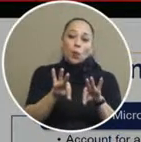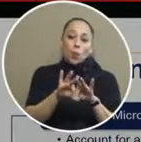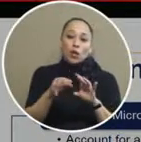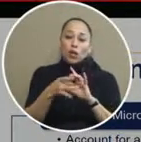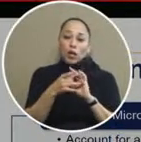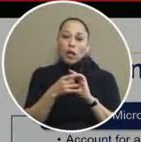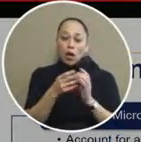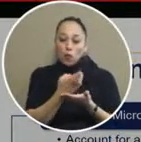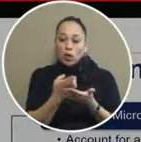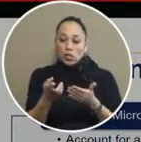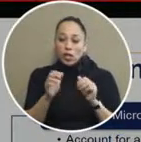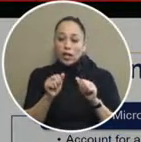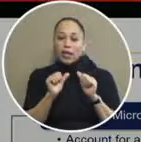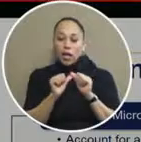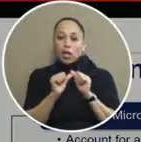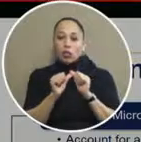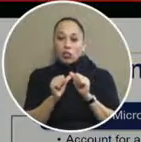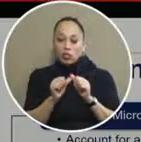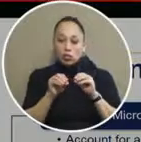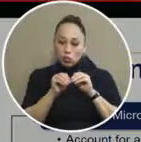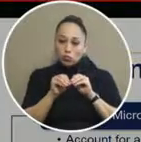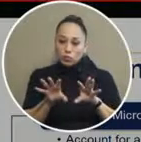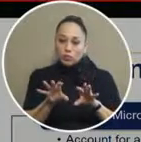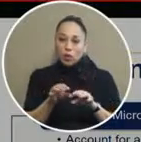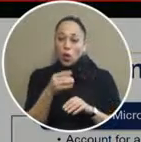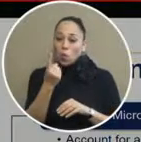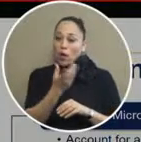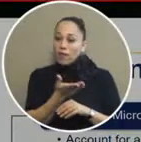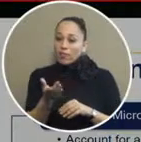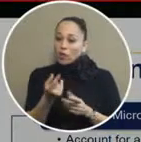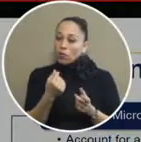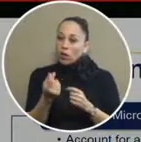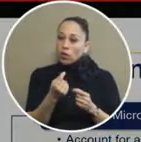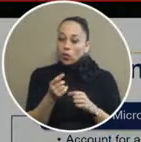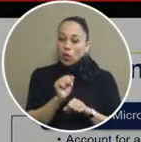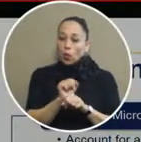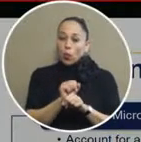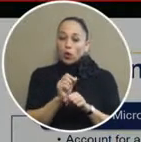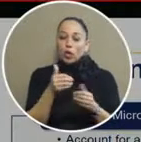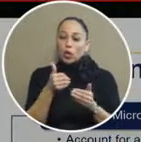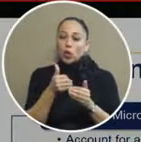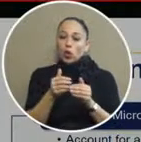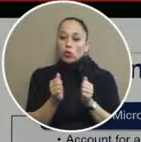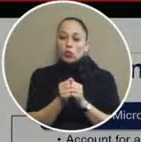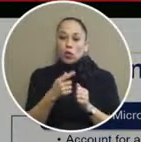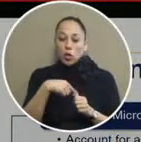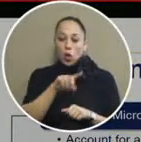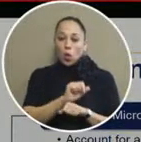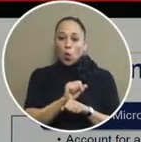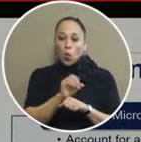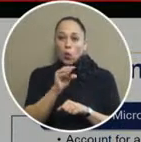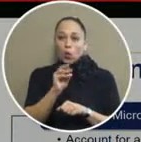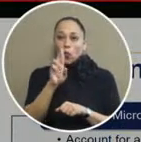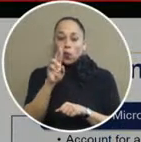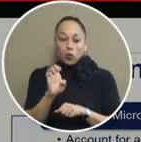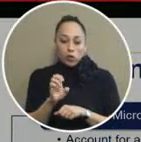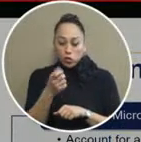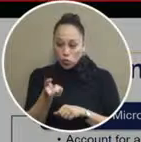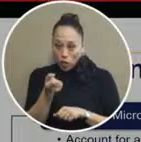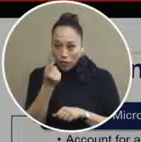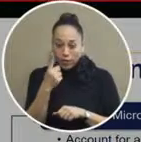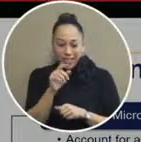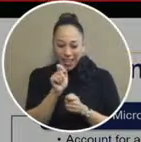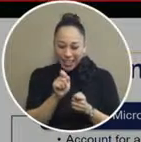of resources that they can continue to leverage. One thing that we've been doing is that we've been working closely with our workforce board and